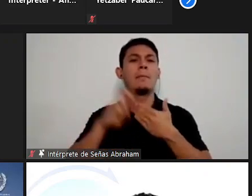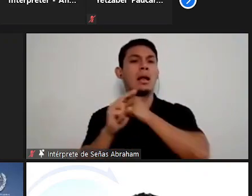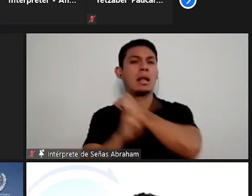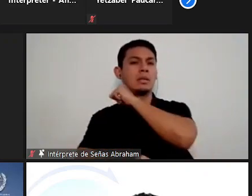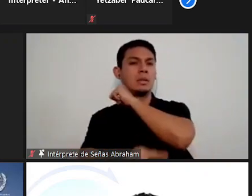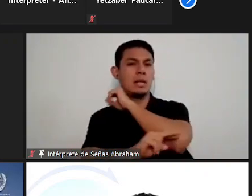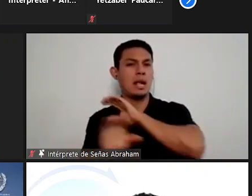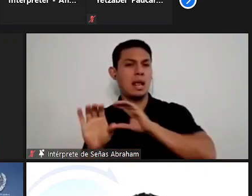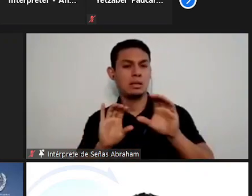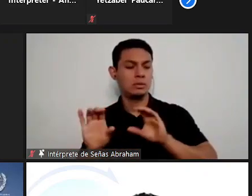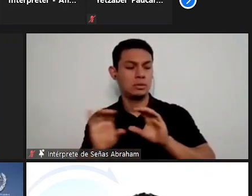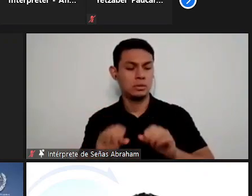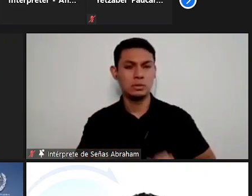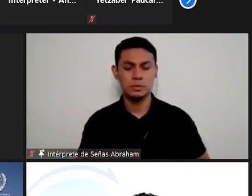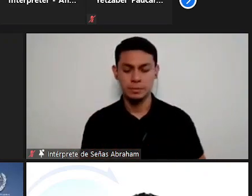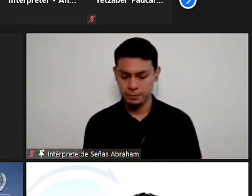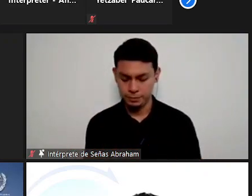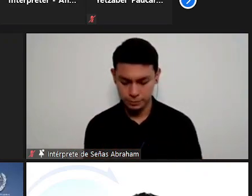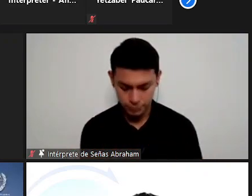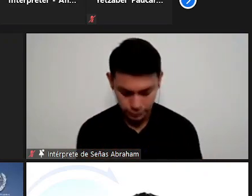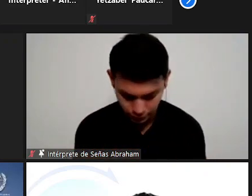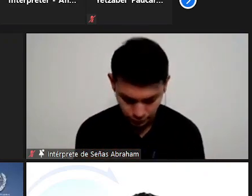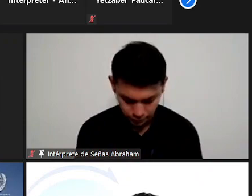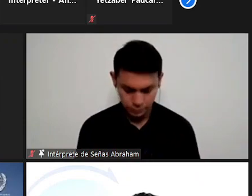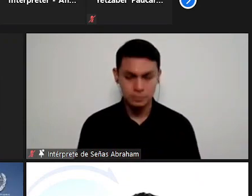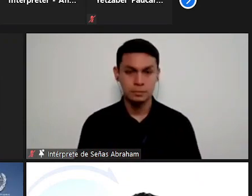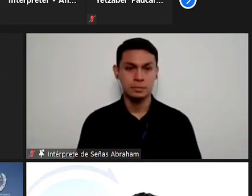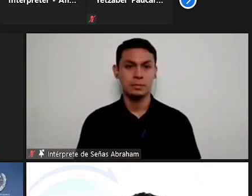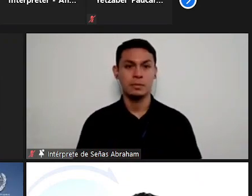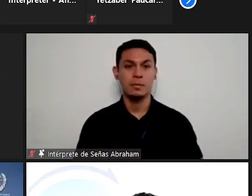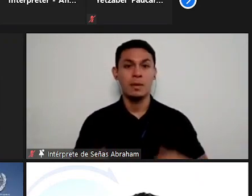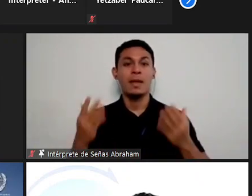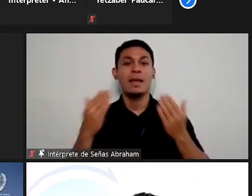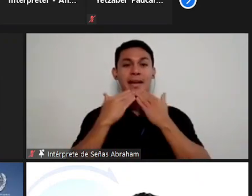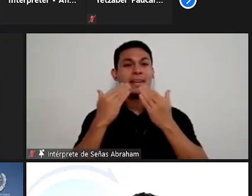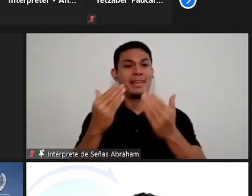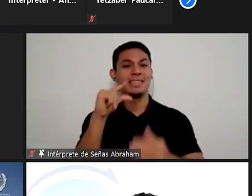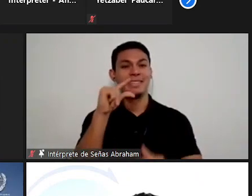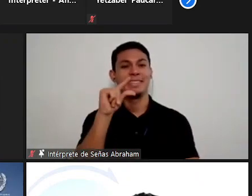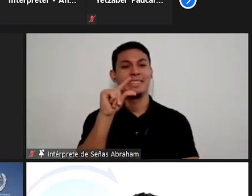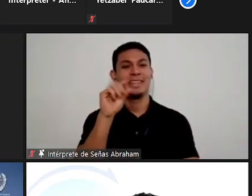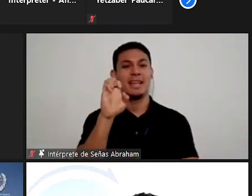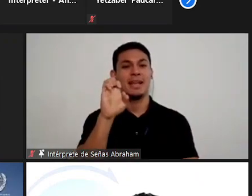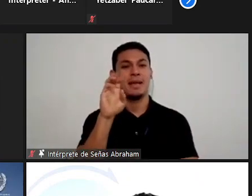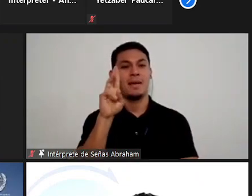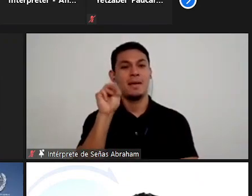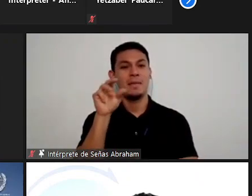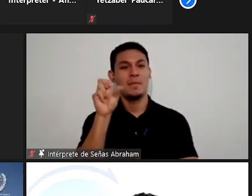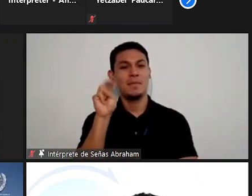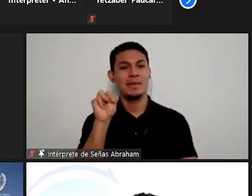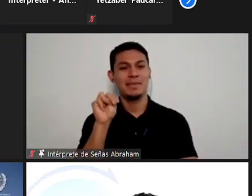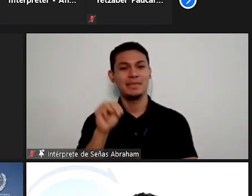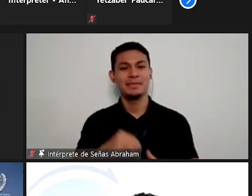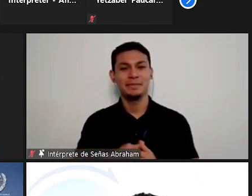on the national action plan thank you very much